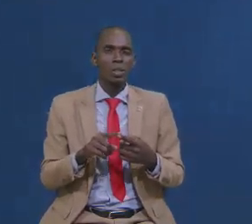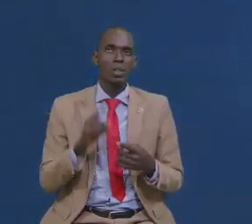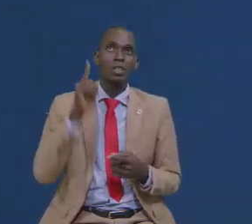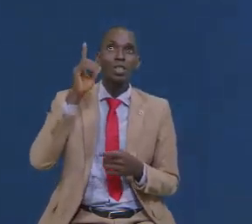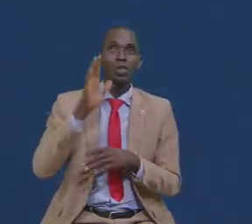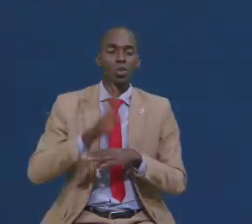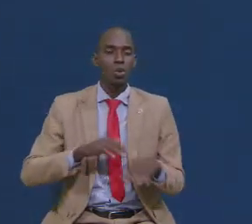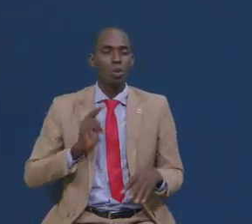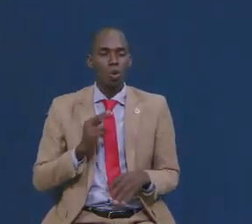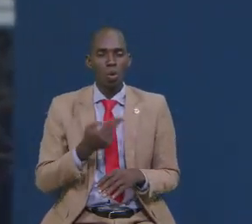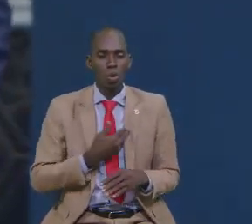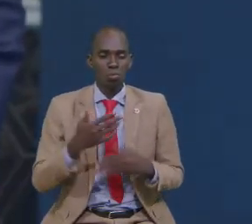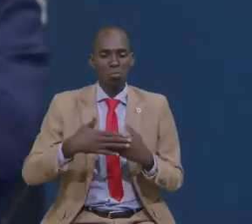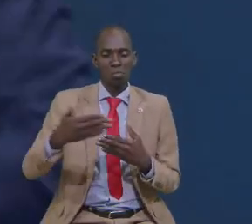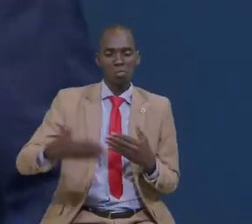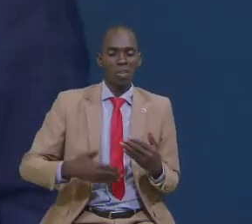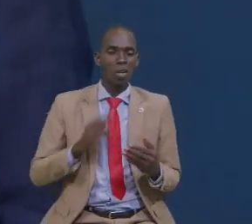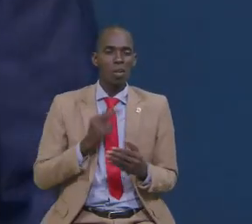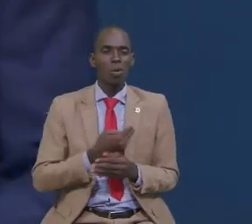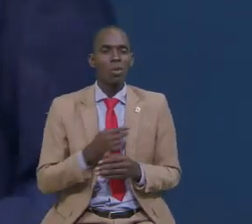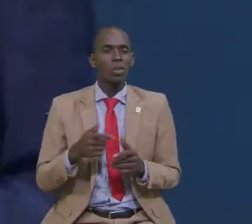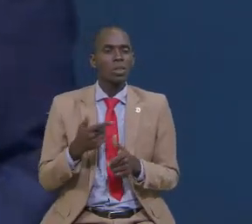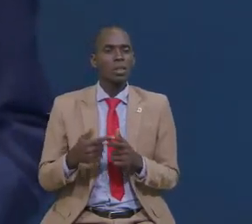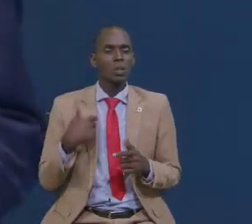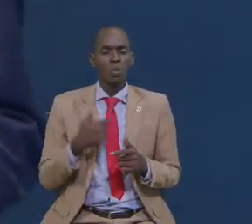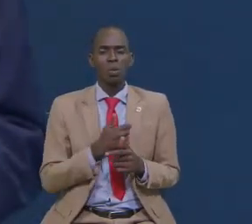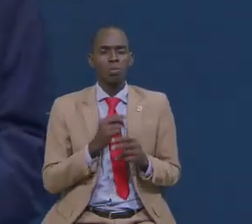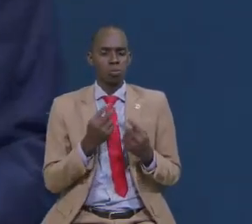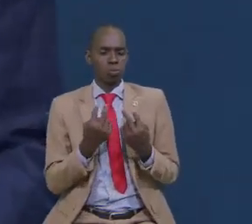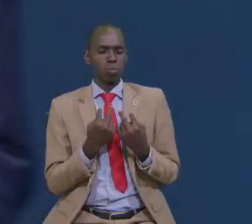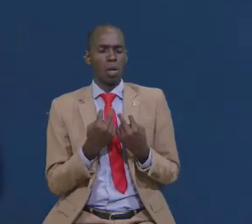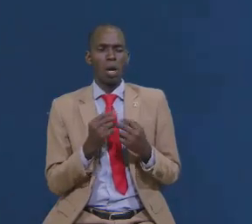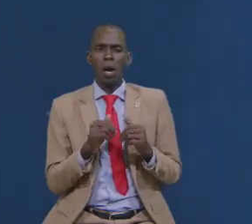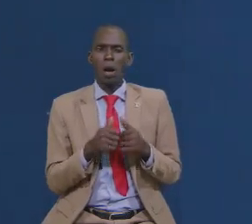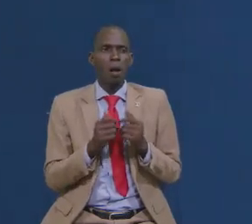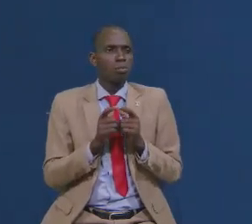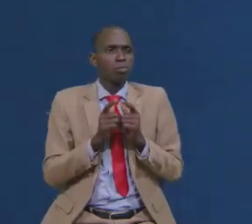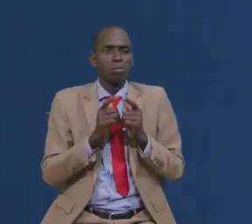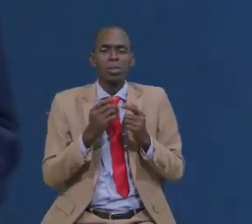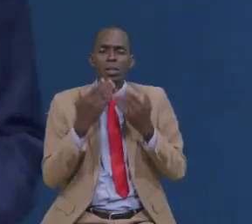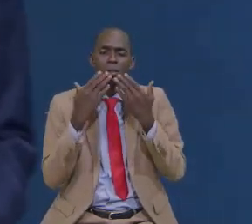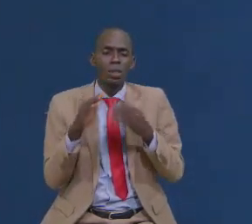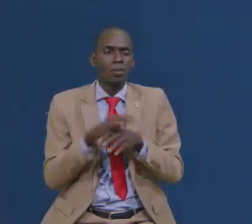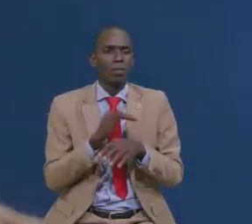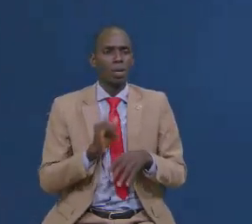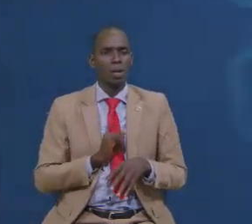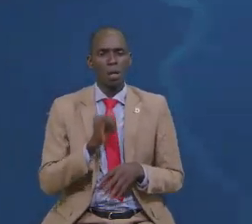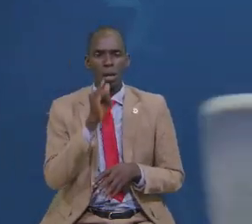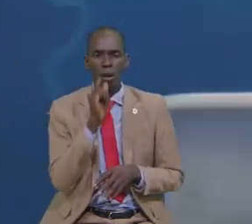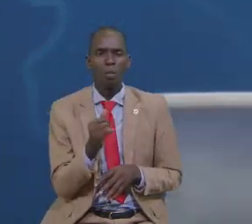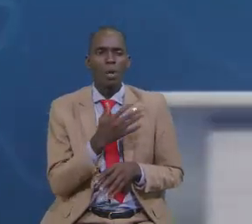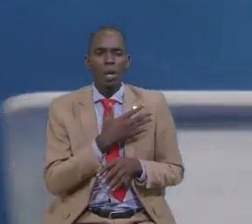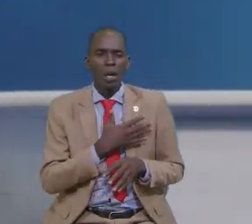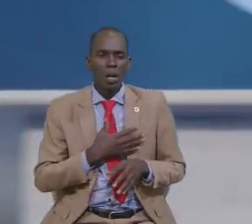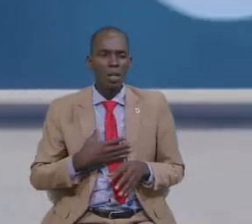that then we say how grateful I am or not you know draw him back and seen or say